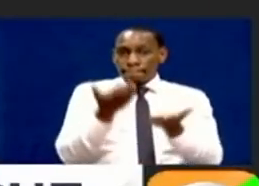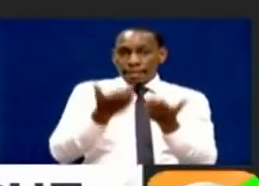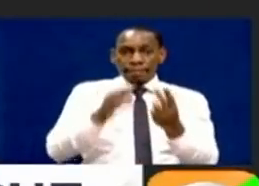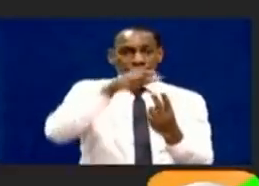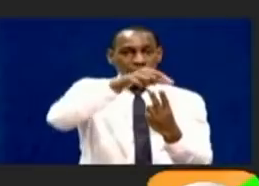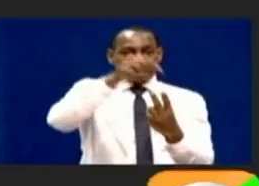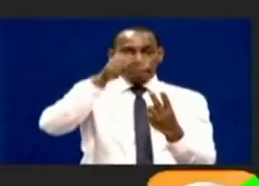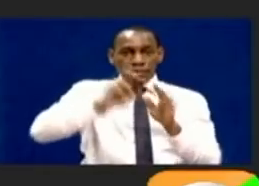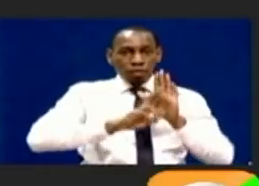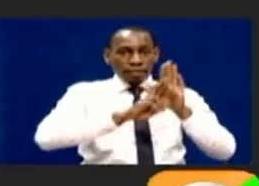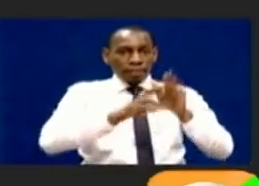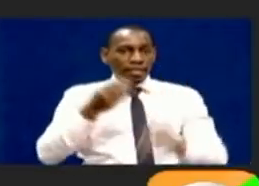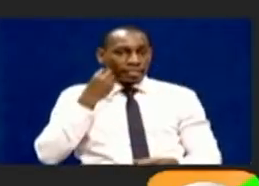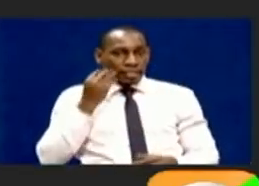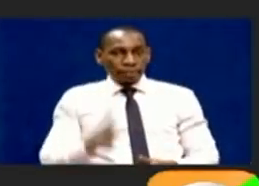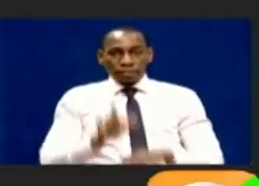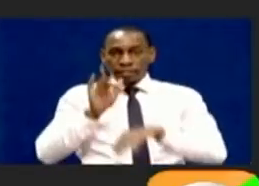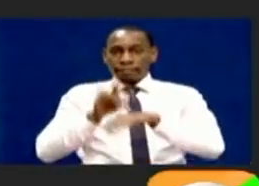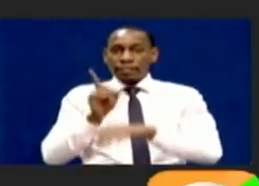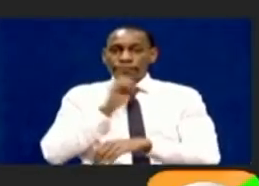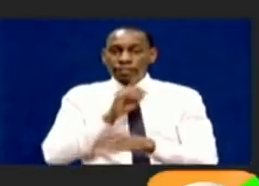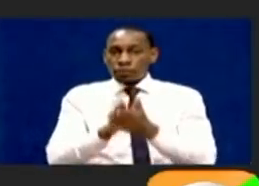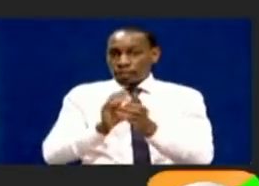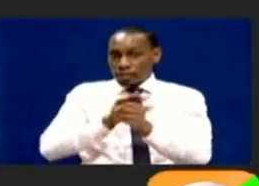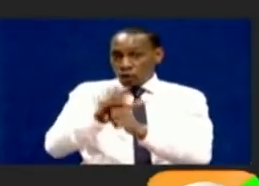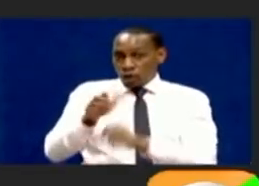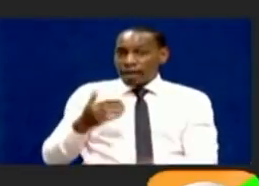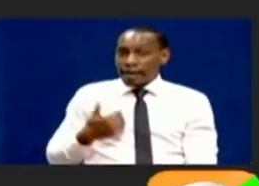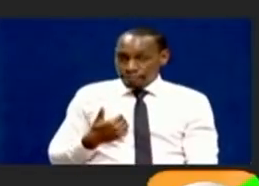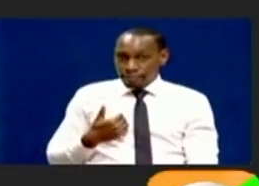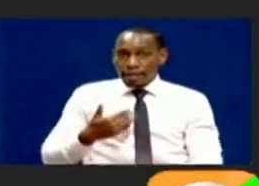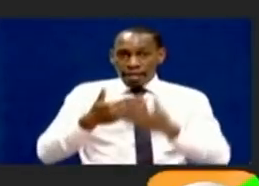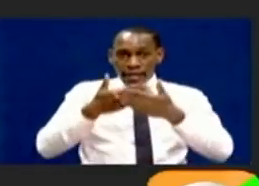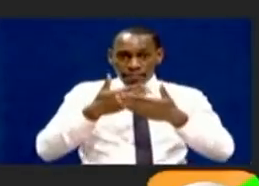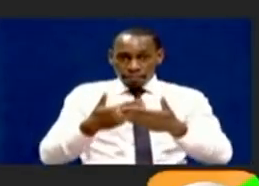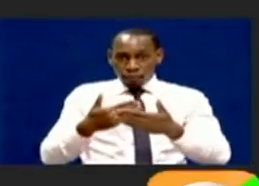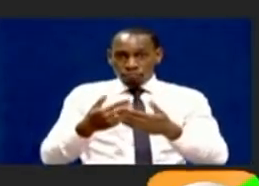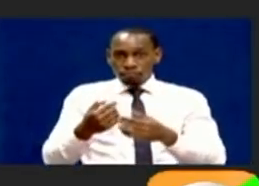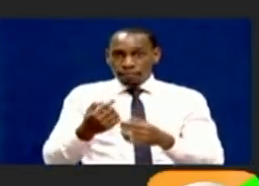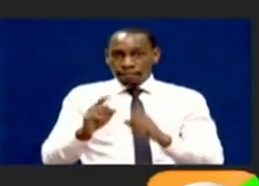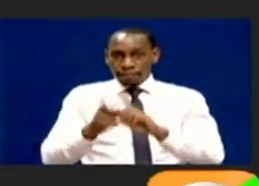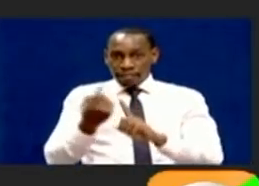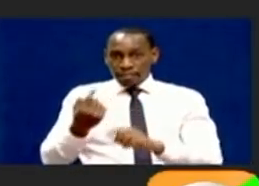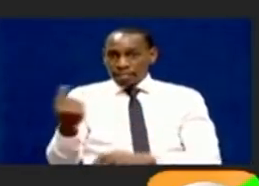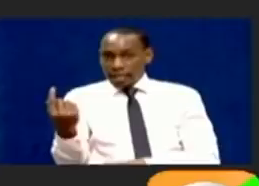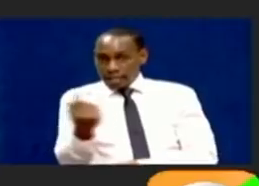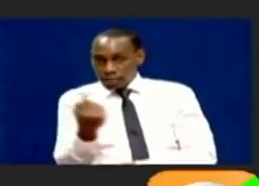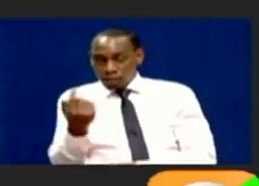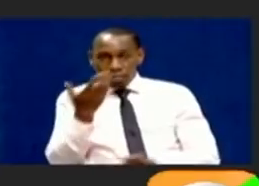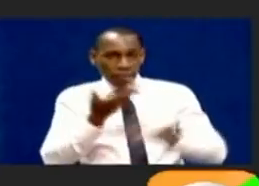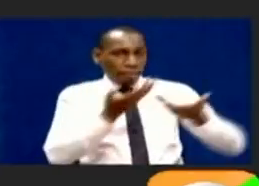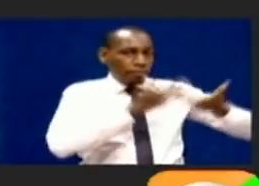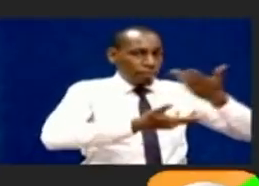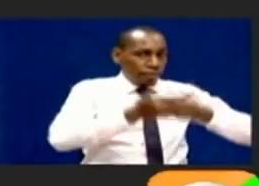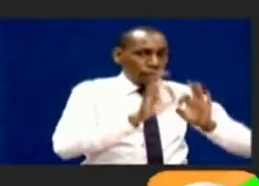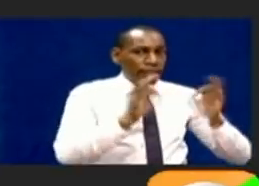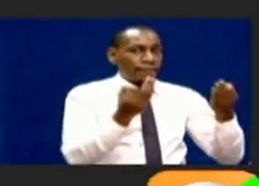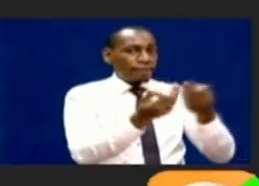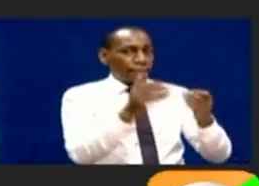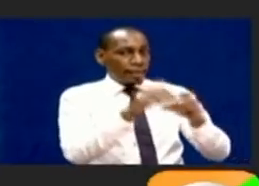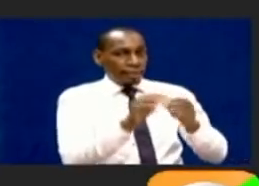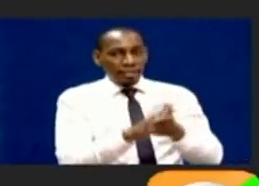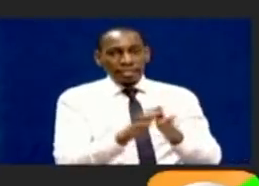circle represented a patient infected with COVID-19. Before they go into isolation, they may interact with family